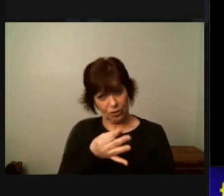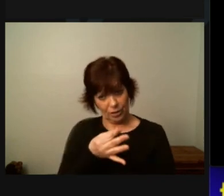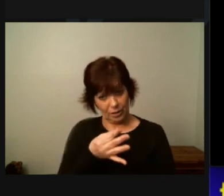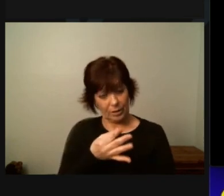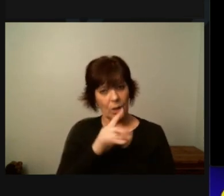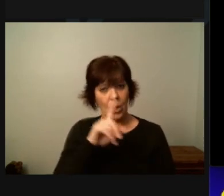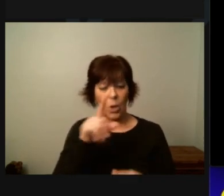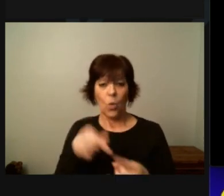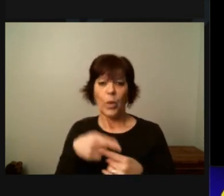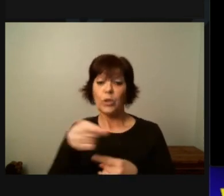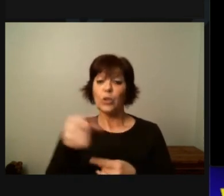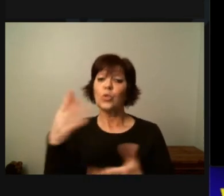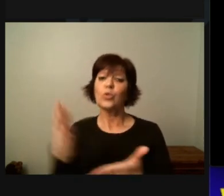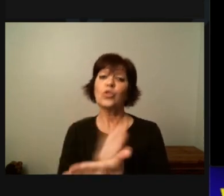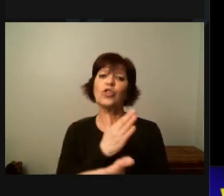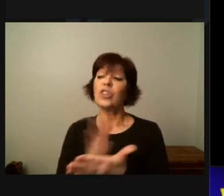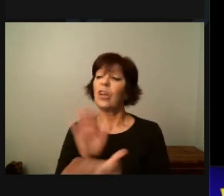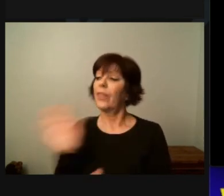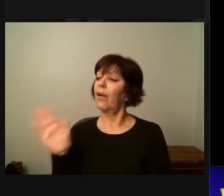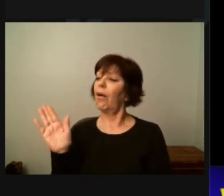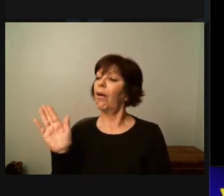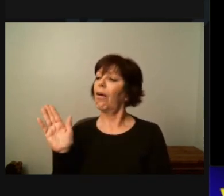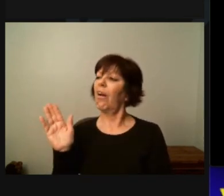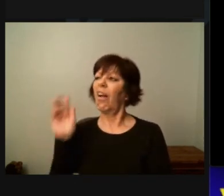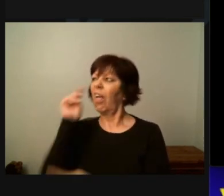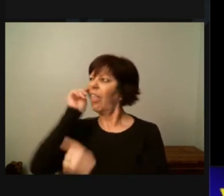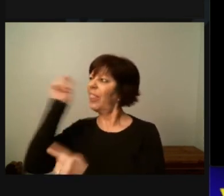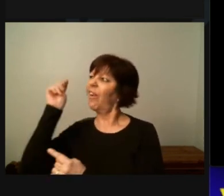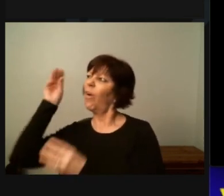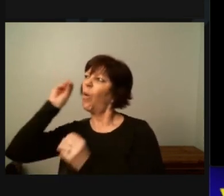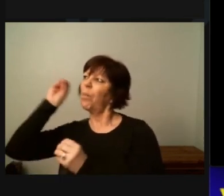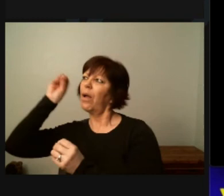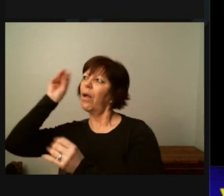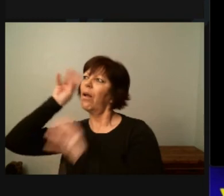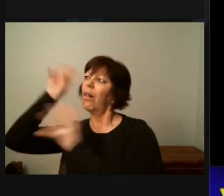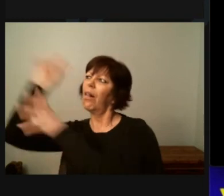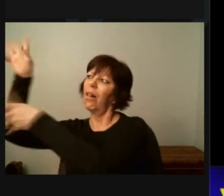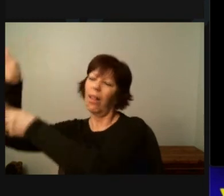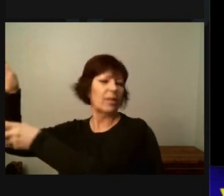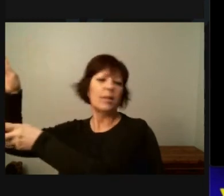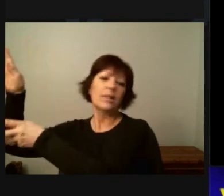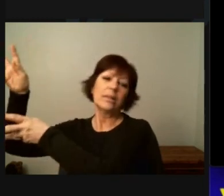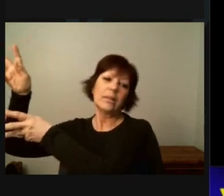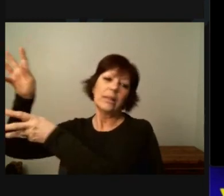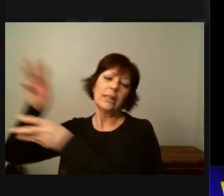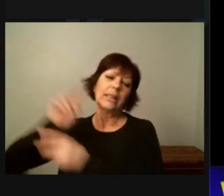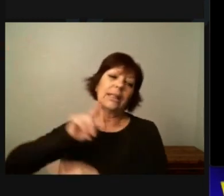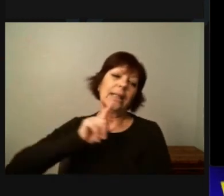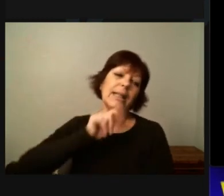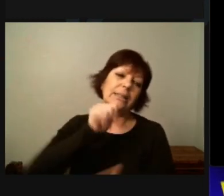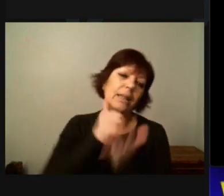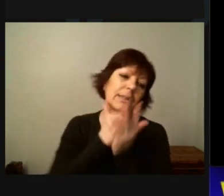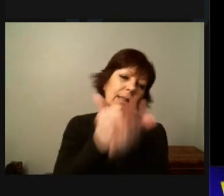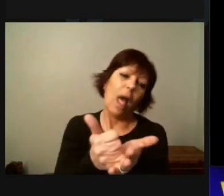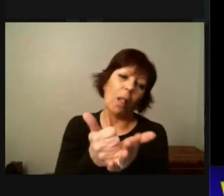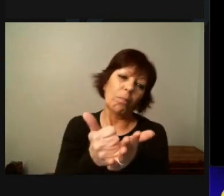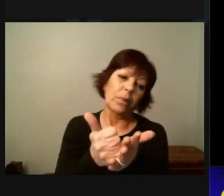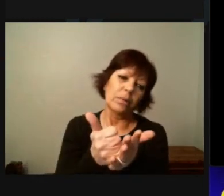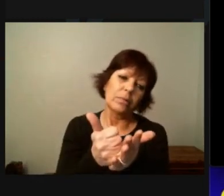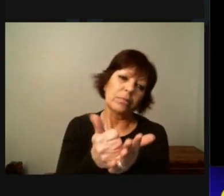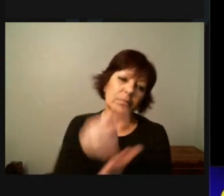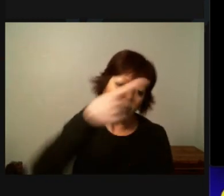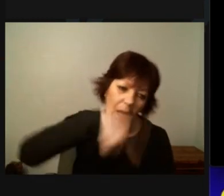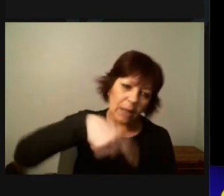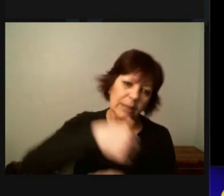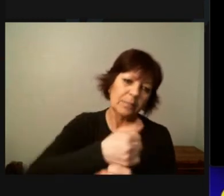when you share people's theories or personal opinions, it really doesn't help any of us make